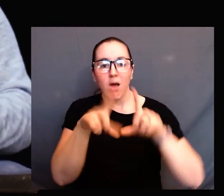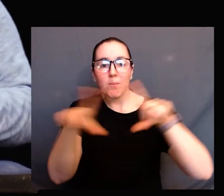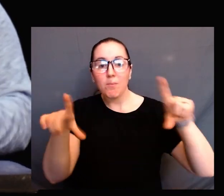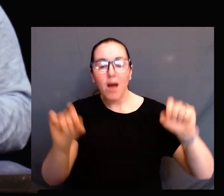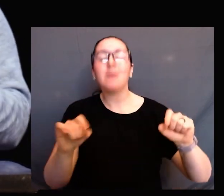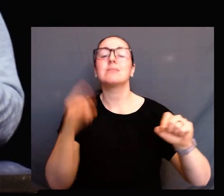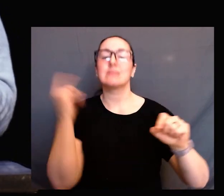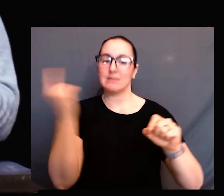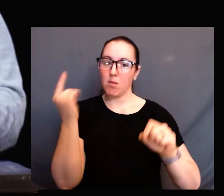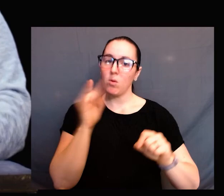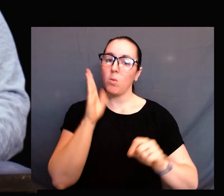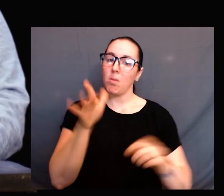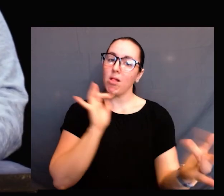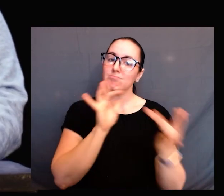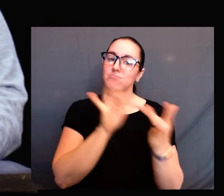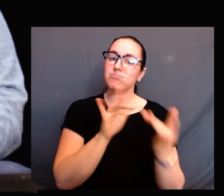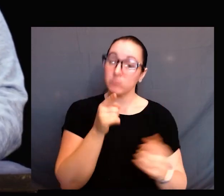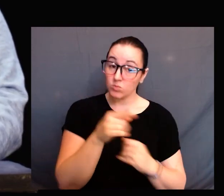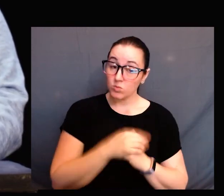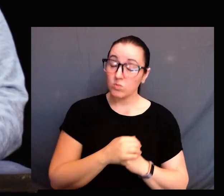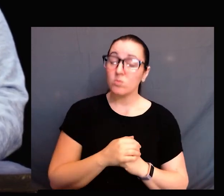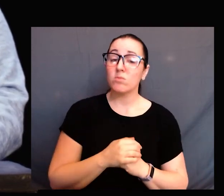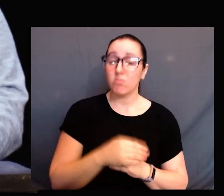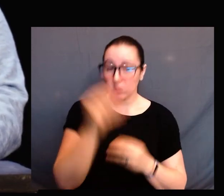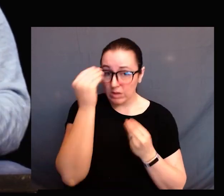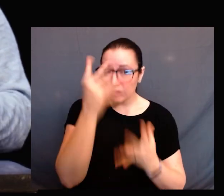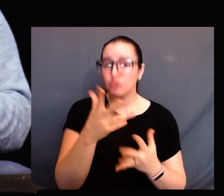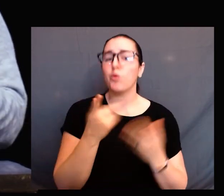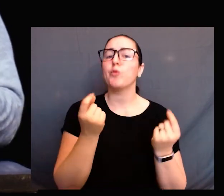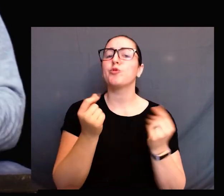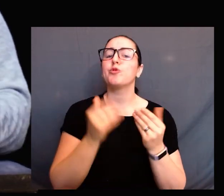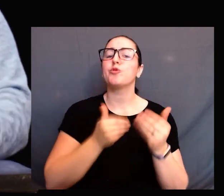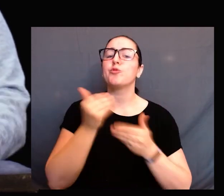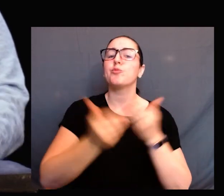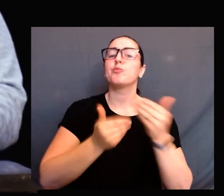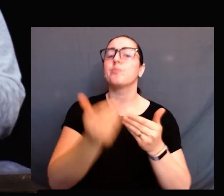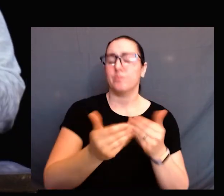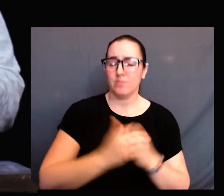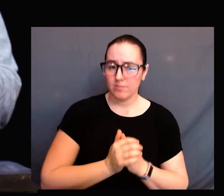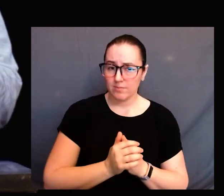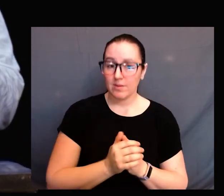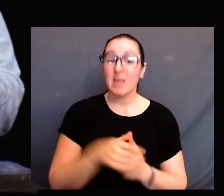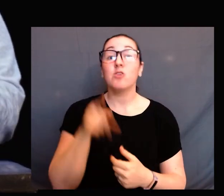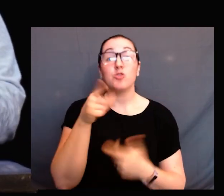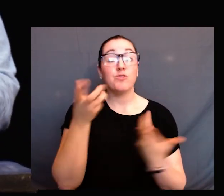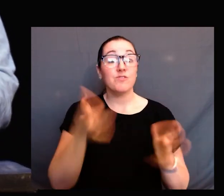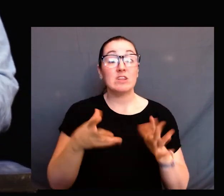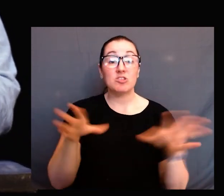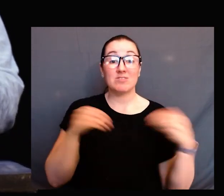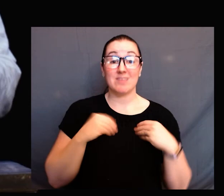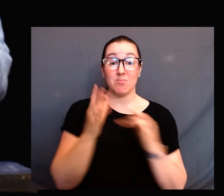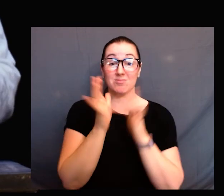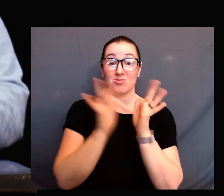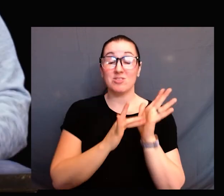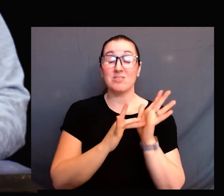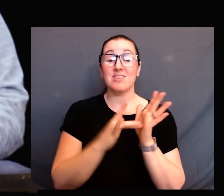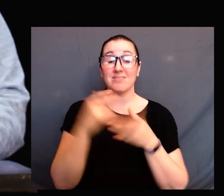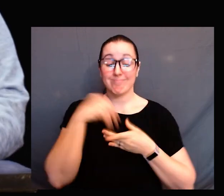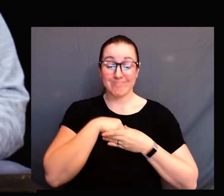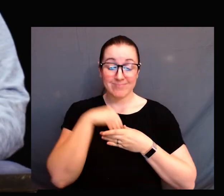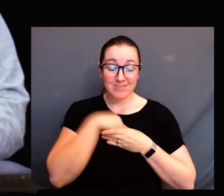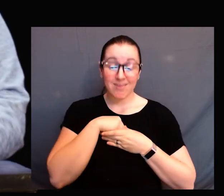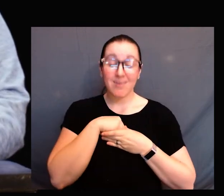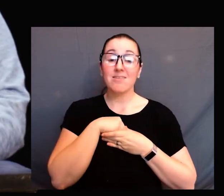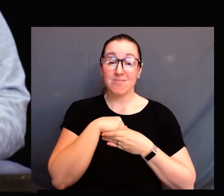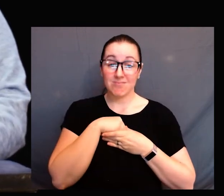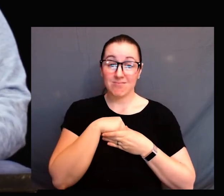chat bar, and then somebody will be connecting with you to tell you about some next steps once you say yes to Jesus and pray this prayer